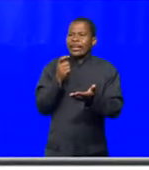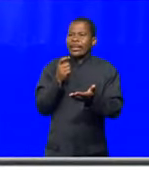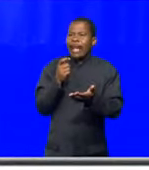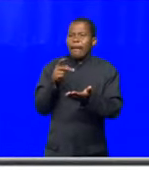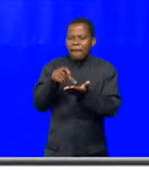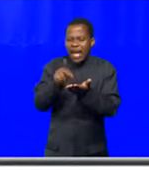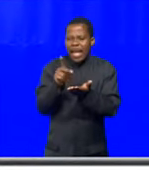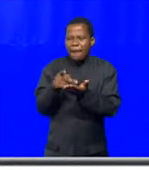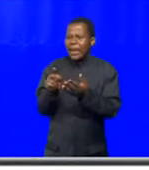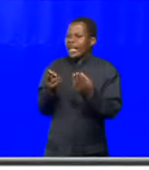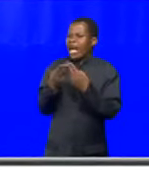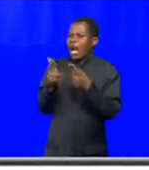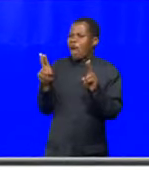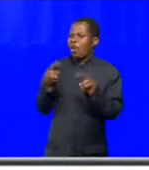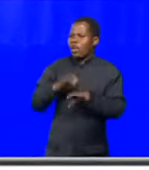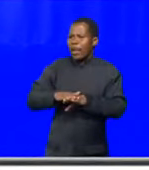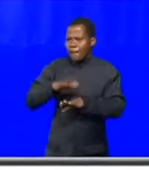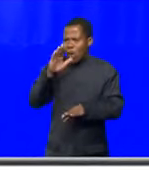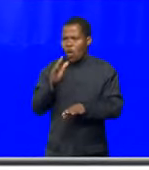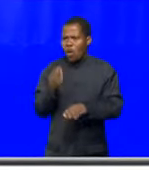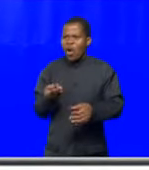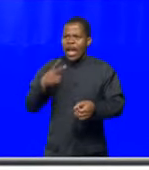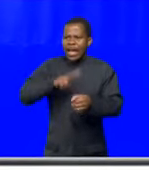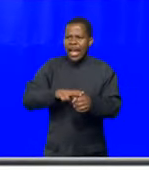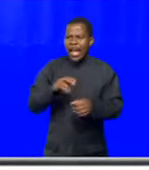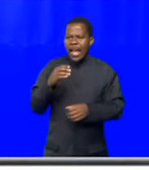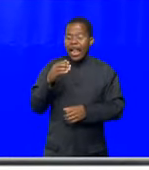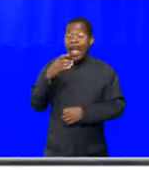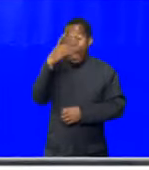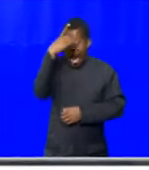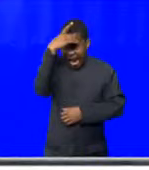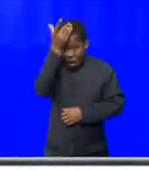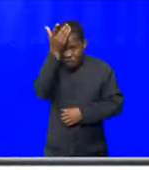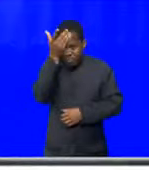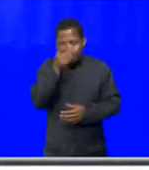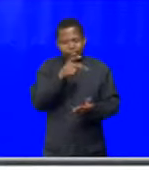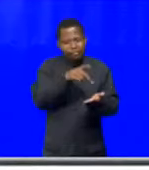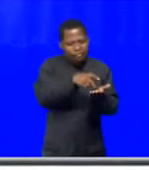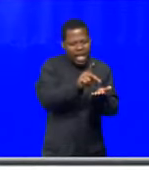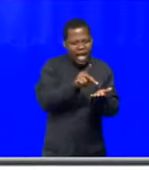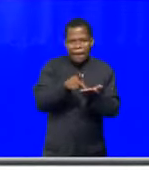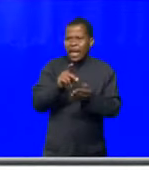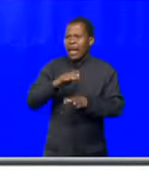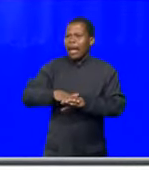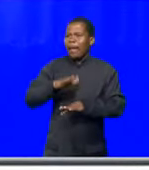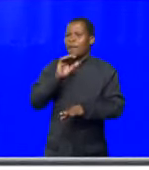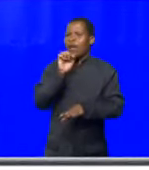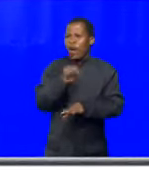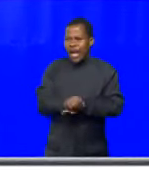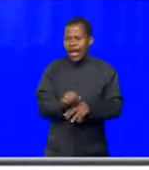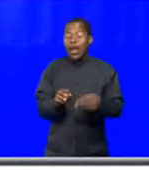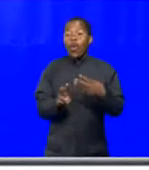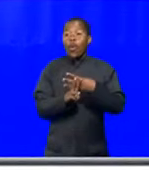banks. Another reason is the payment of government's fiscal obligations. A week